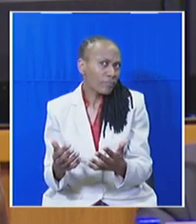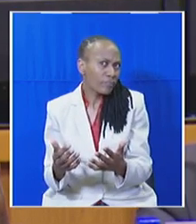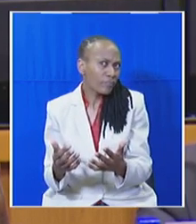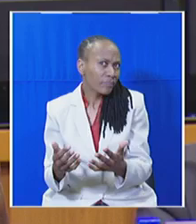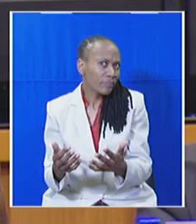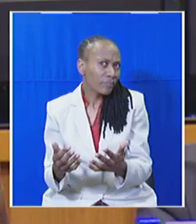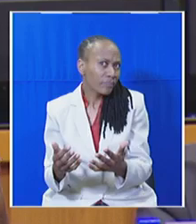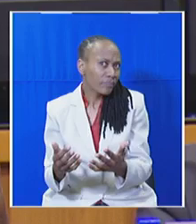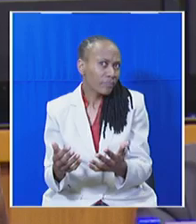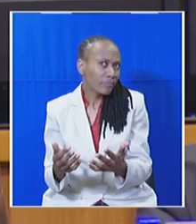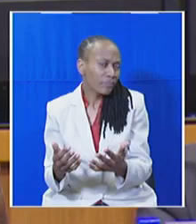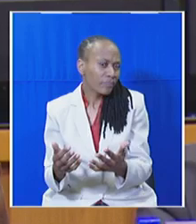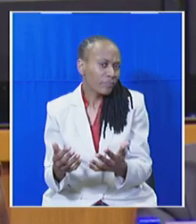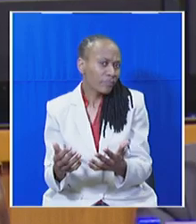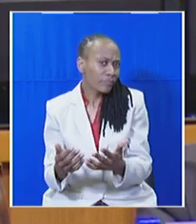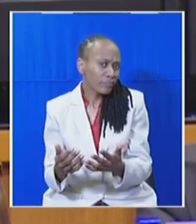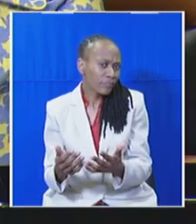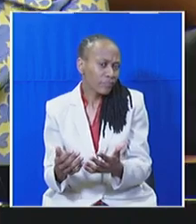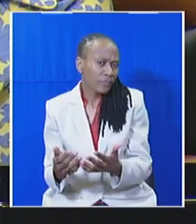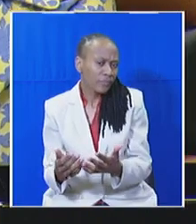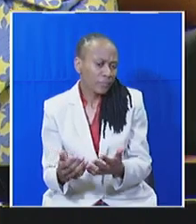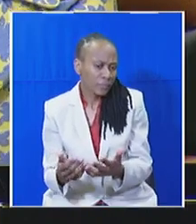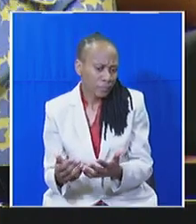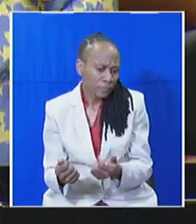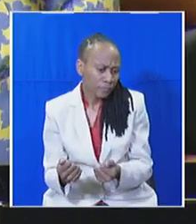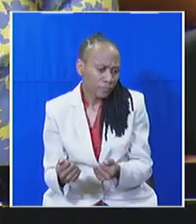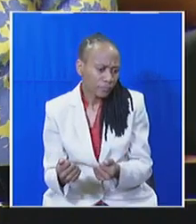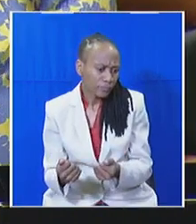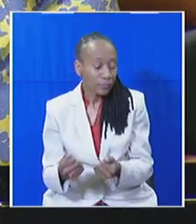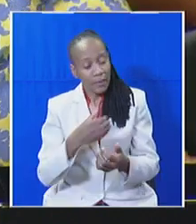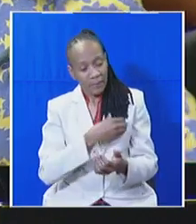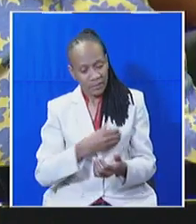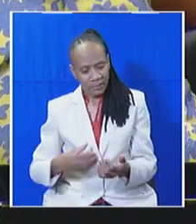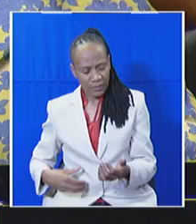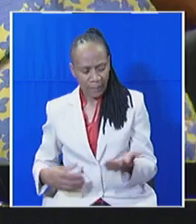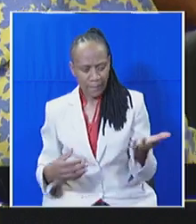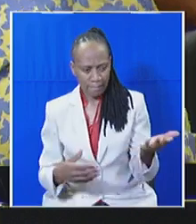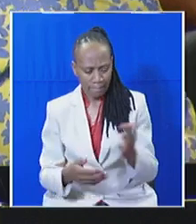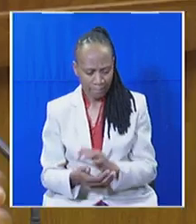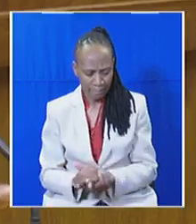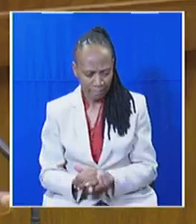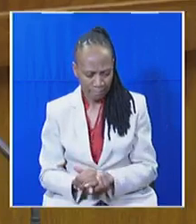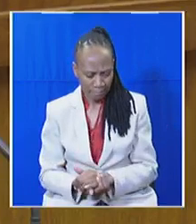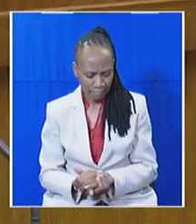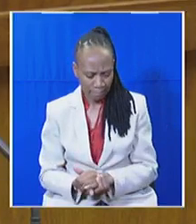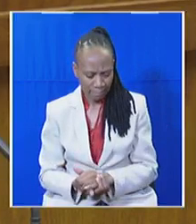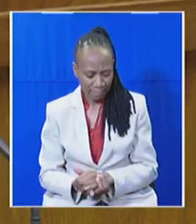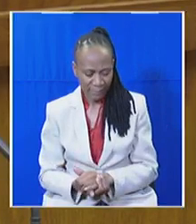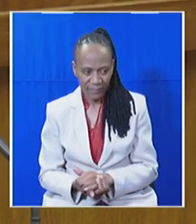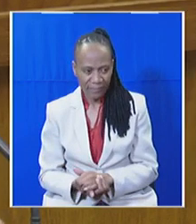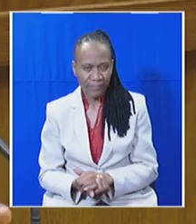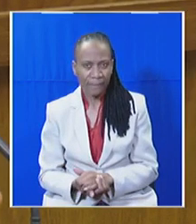continent is now moving towards. Thank you. The Honorable President. Now, thank you, Madam